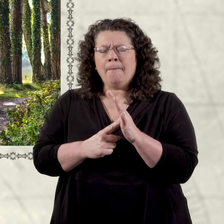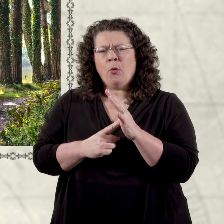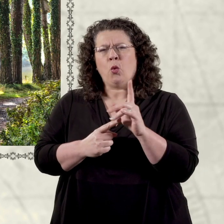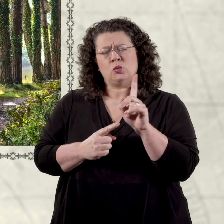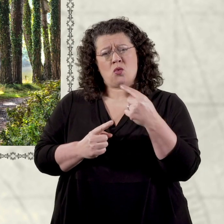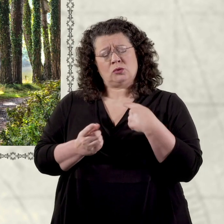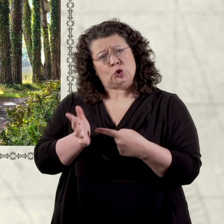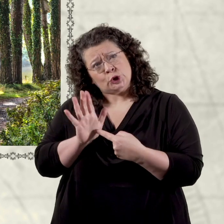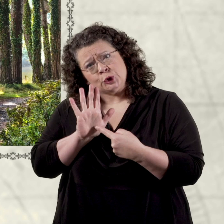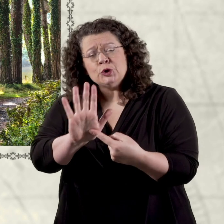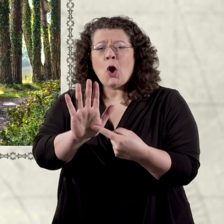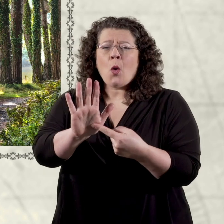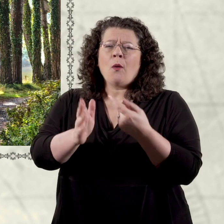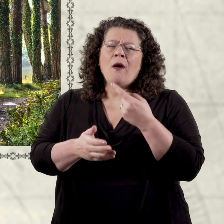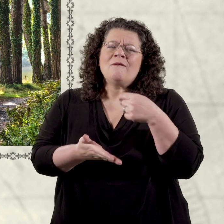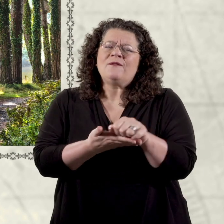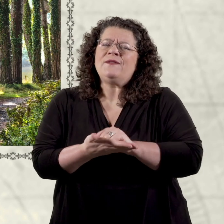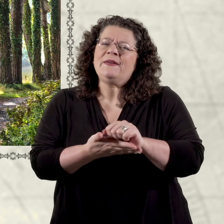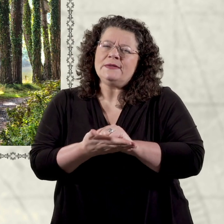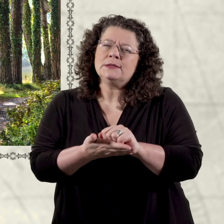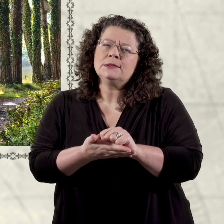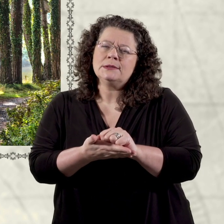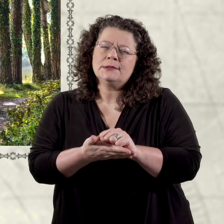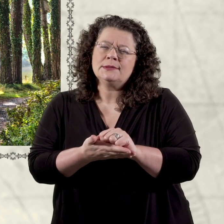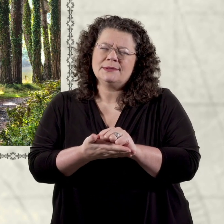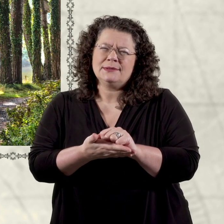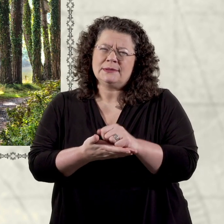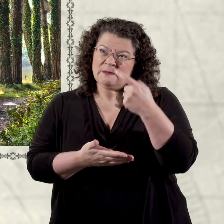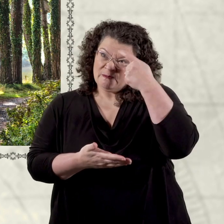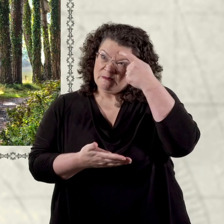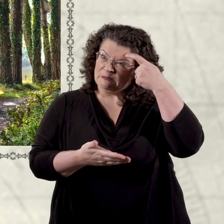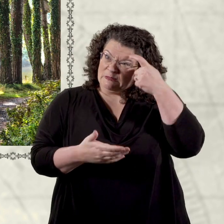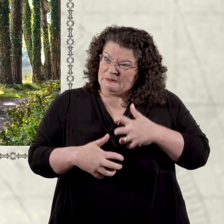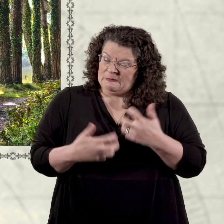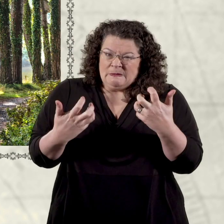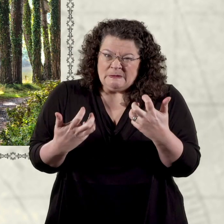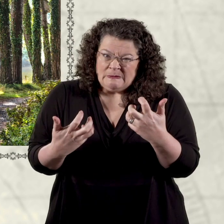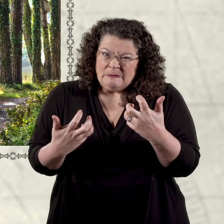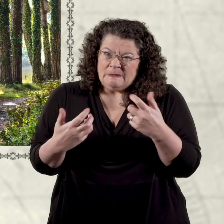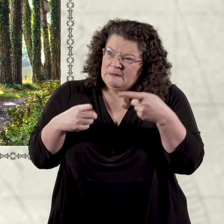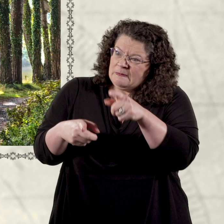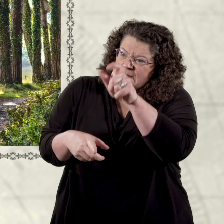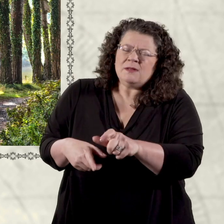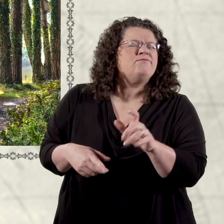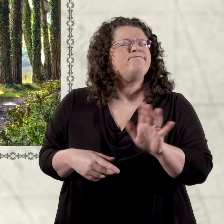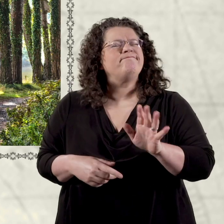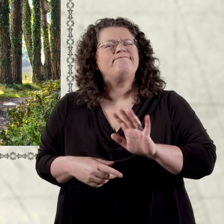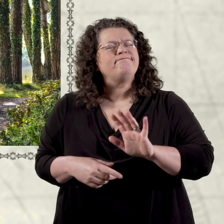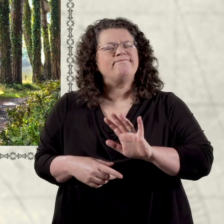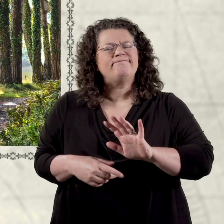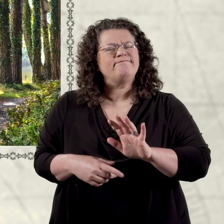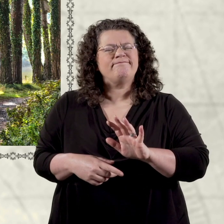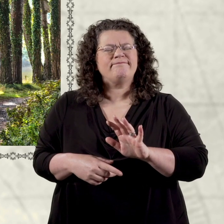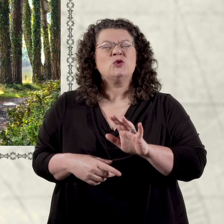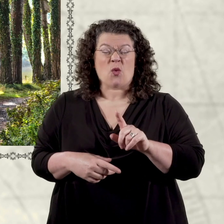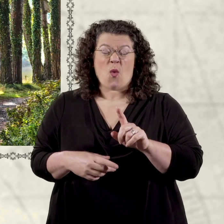important to me that I showed forgiveness. It's no good harbouring anger towards someone. So that was